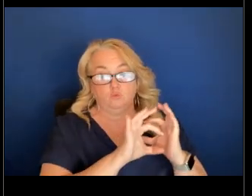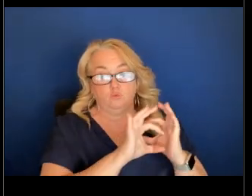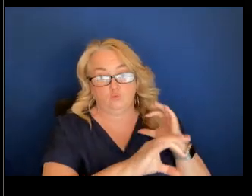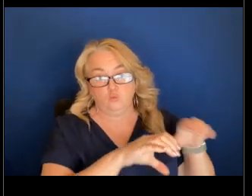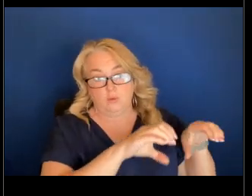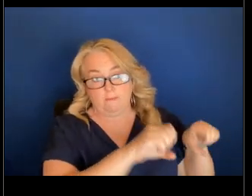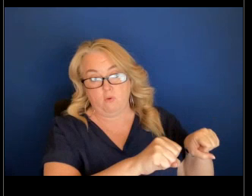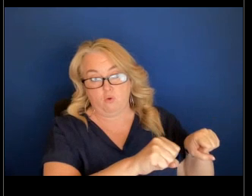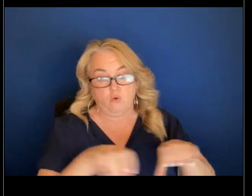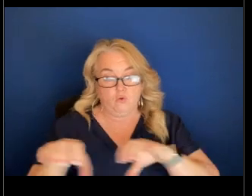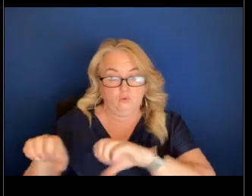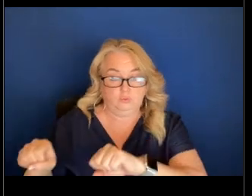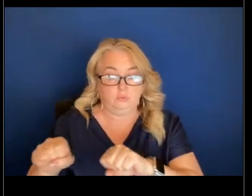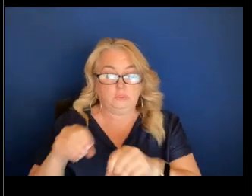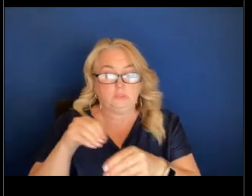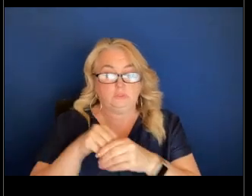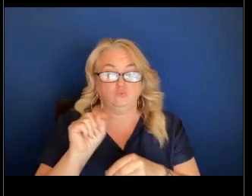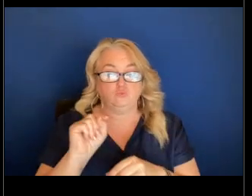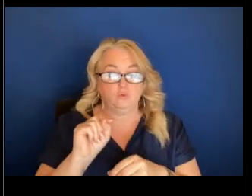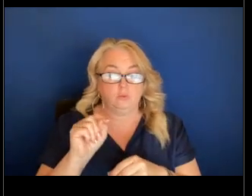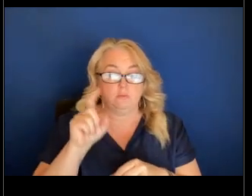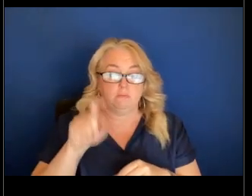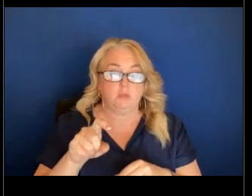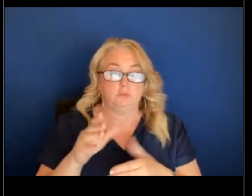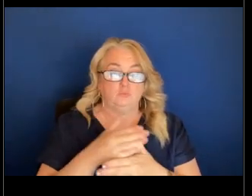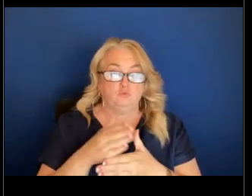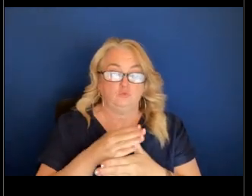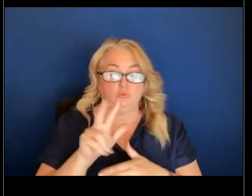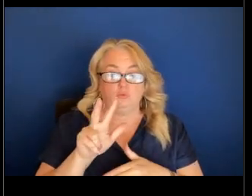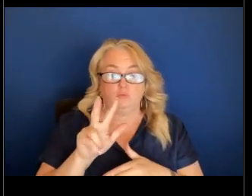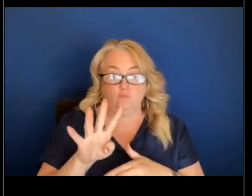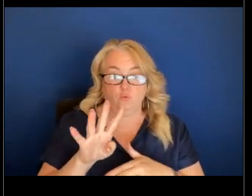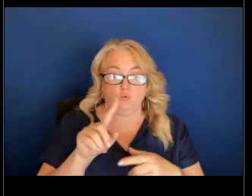mounted between 34 and 35 inches.